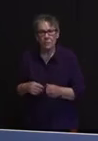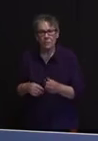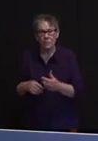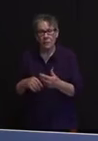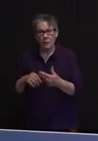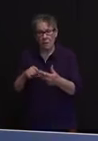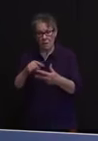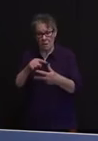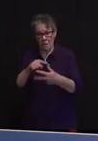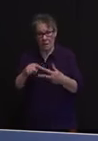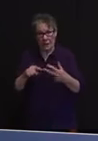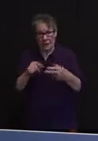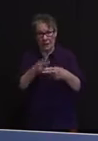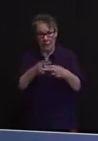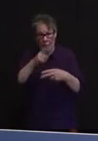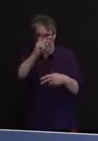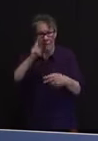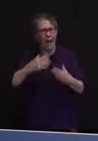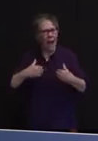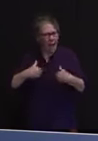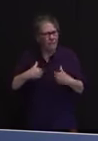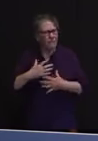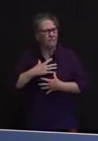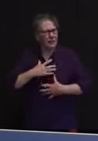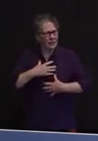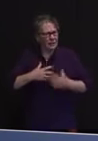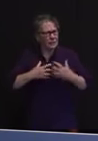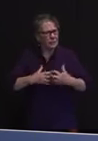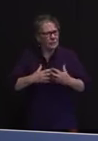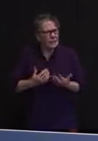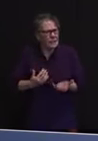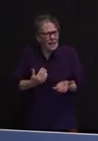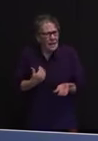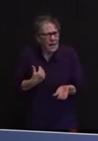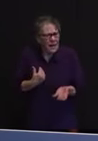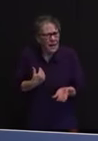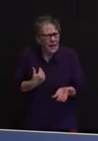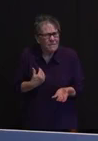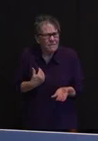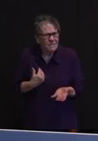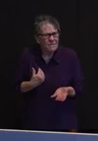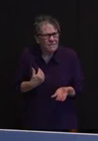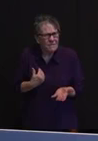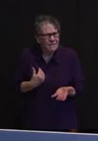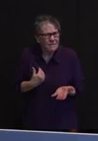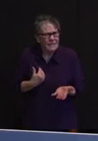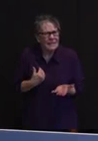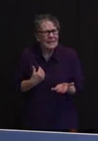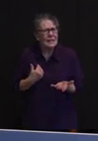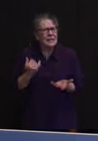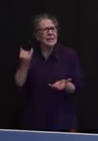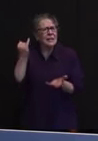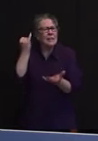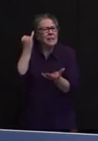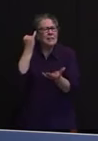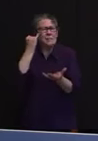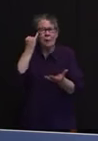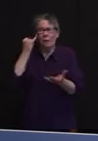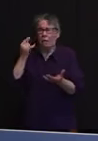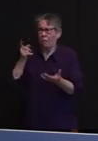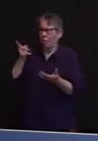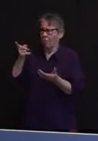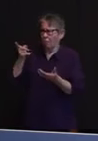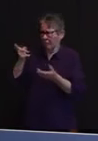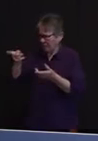not happen. And there was hospitals, what type of shape they'll be in? Are you talking about financially?